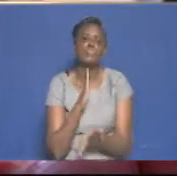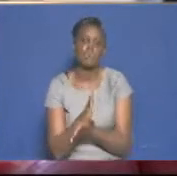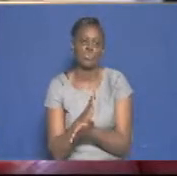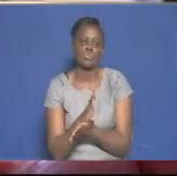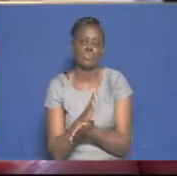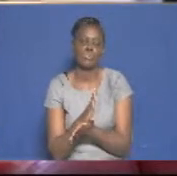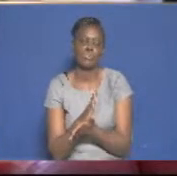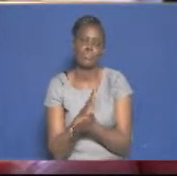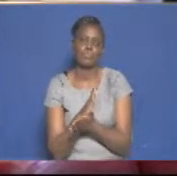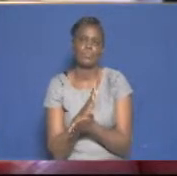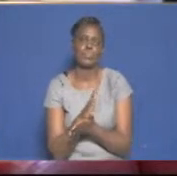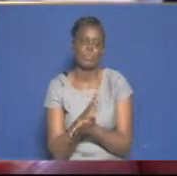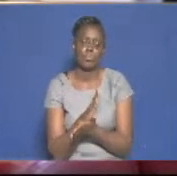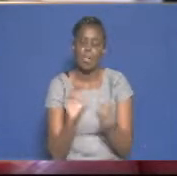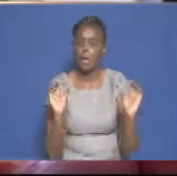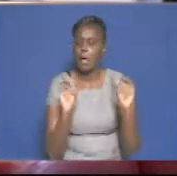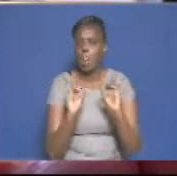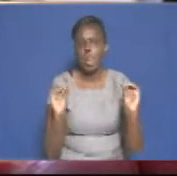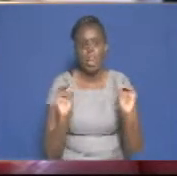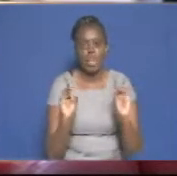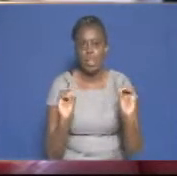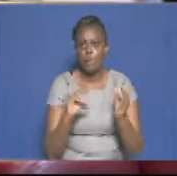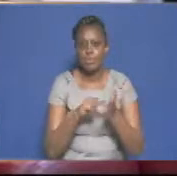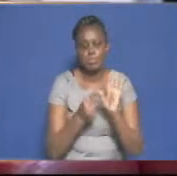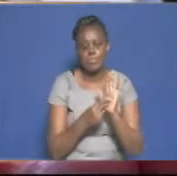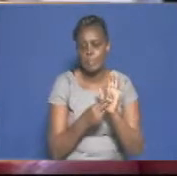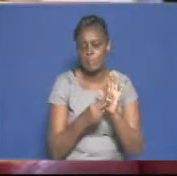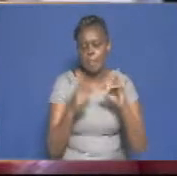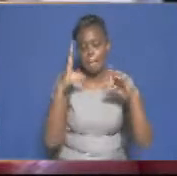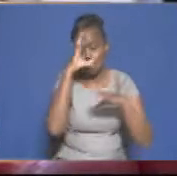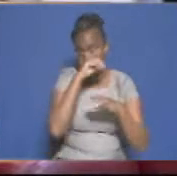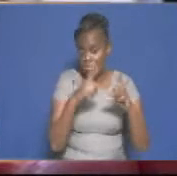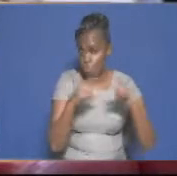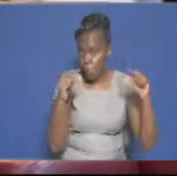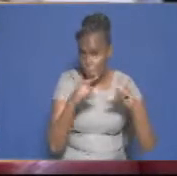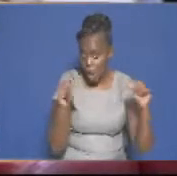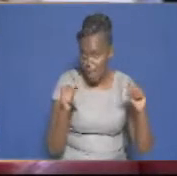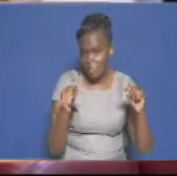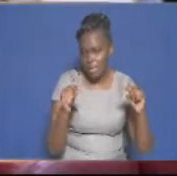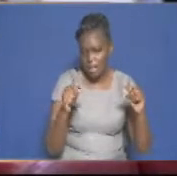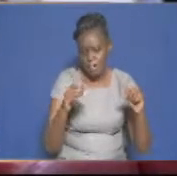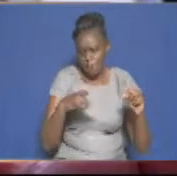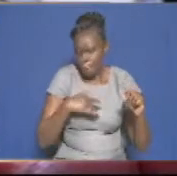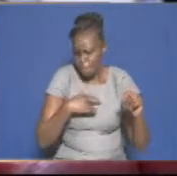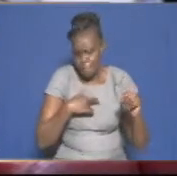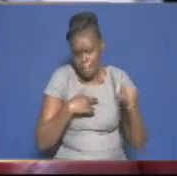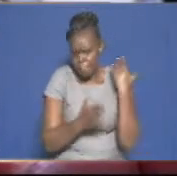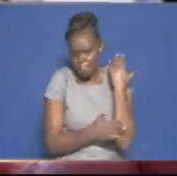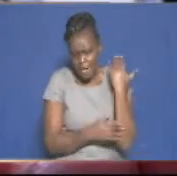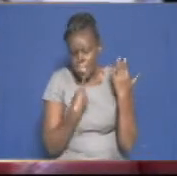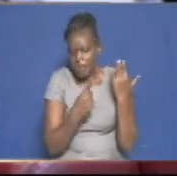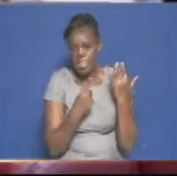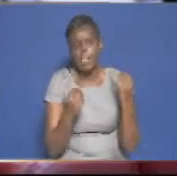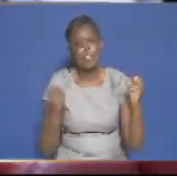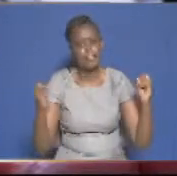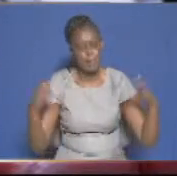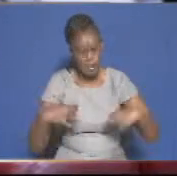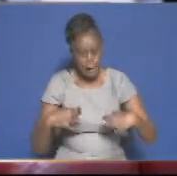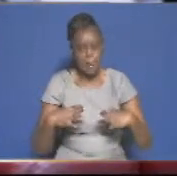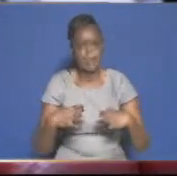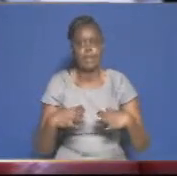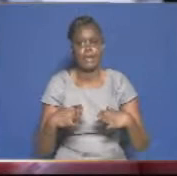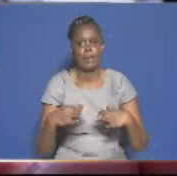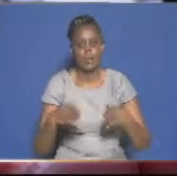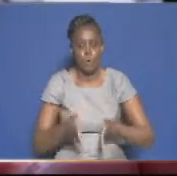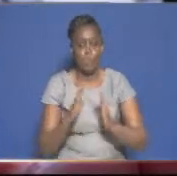saw. So he did not mince words. If you have displeased him, he'll tell you so, but in a friendly way, that